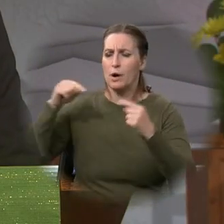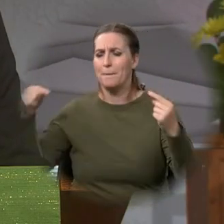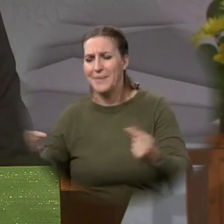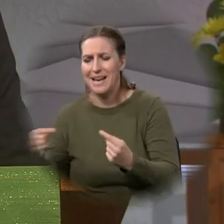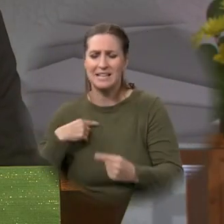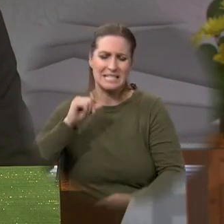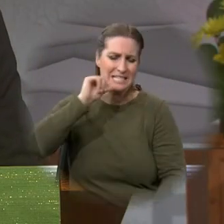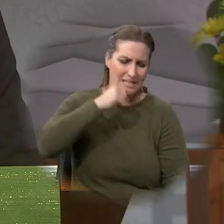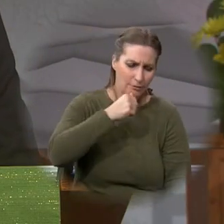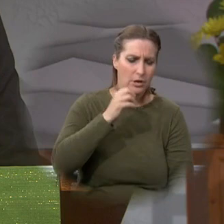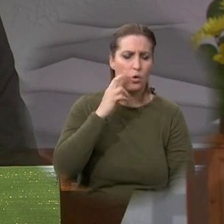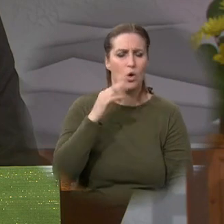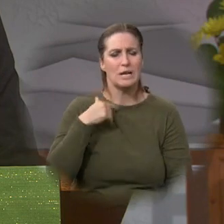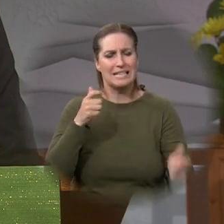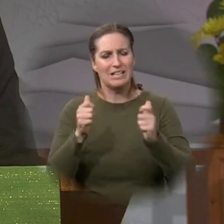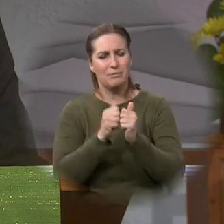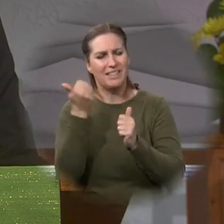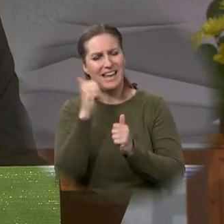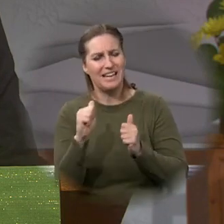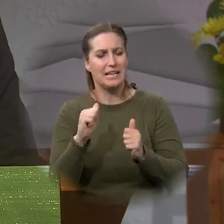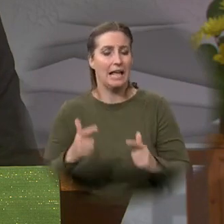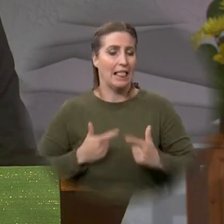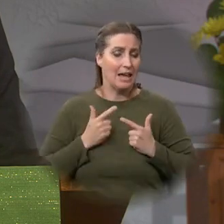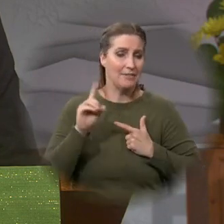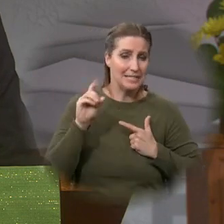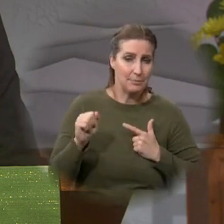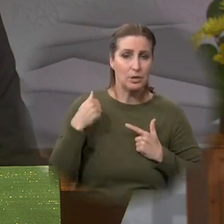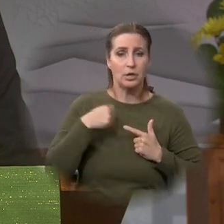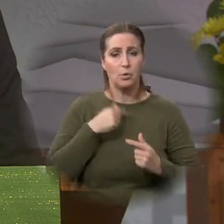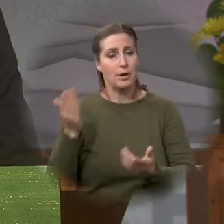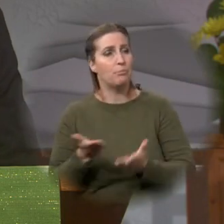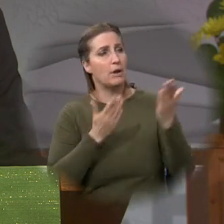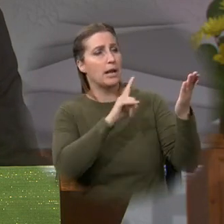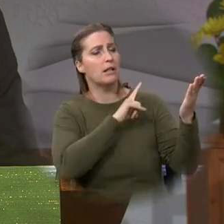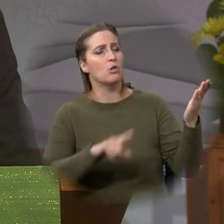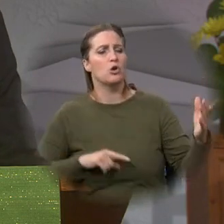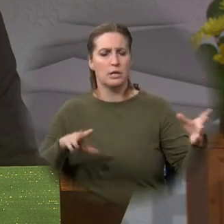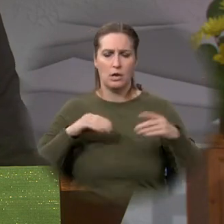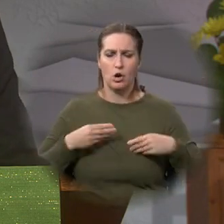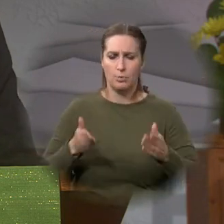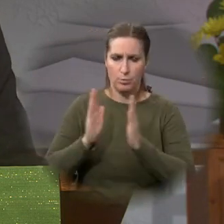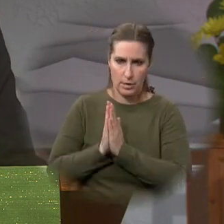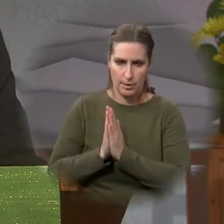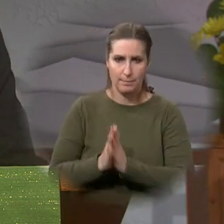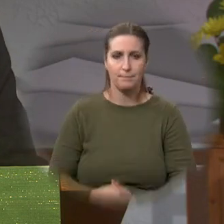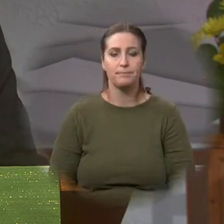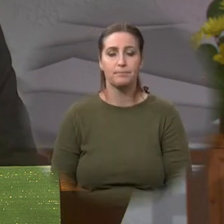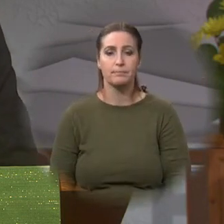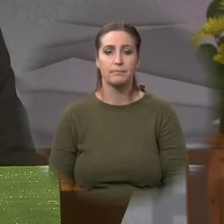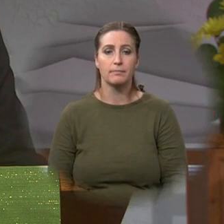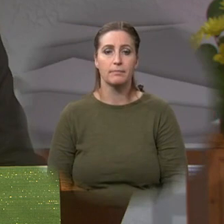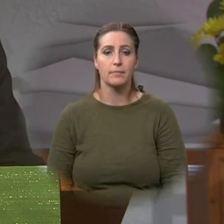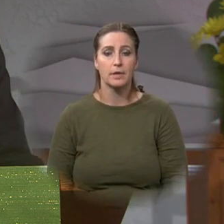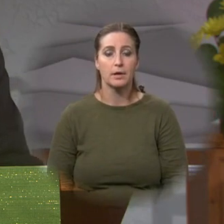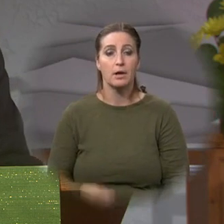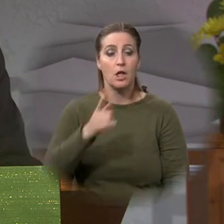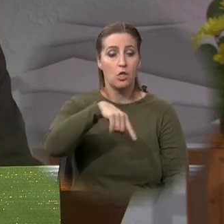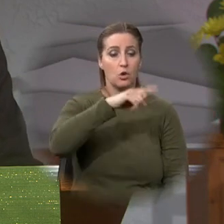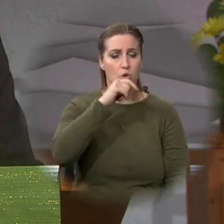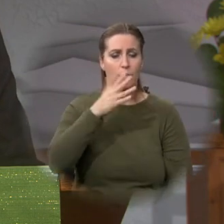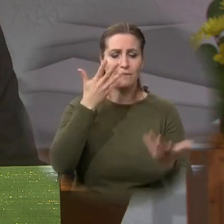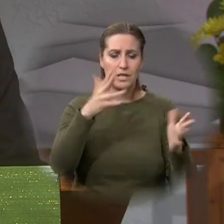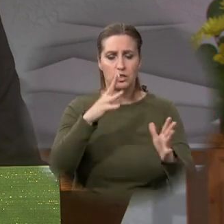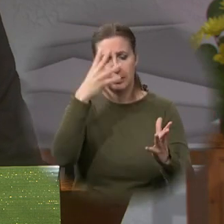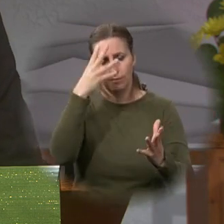suffering, or dealing with any type of life disability. We pray to the Lord. Lord, hear our prayer. For those who have